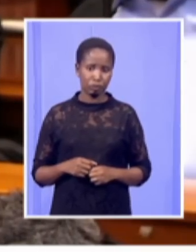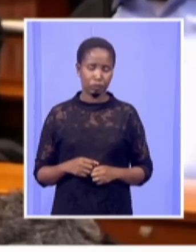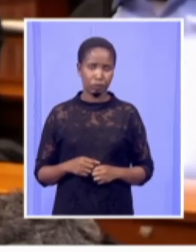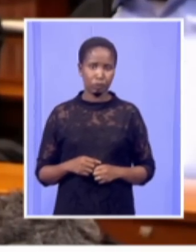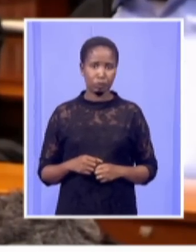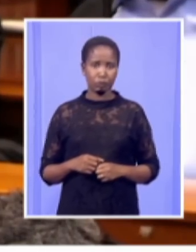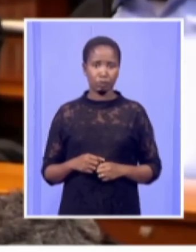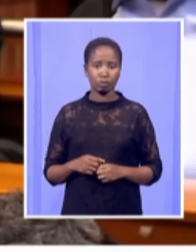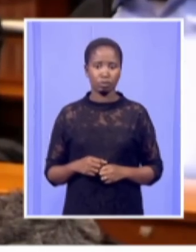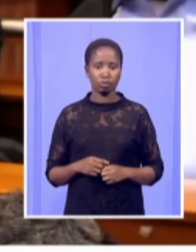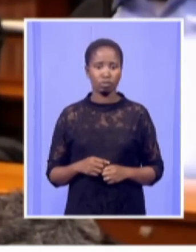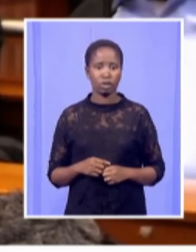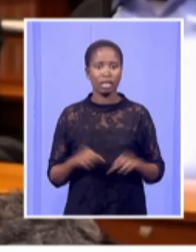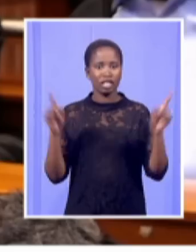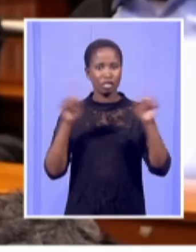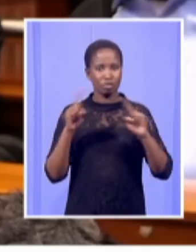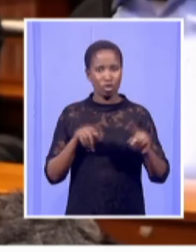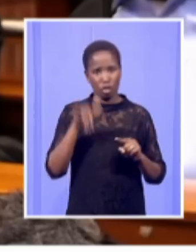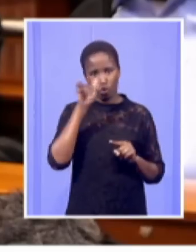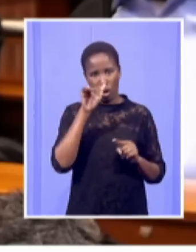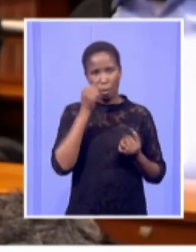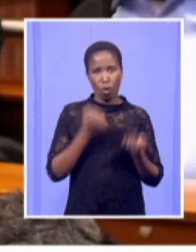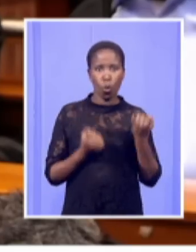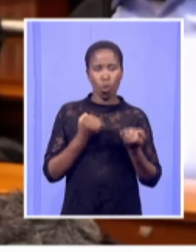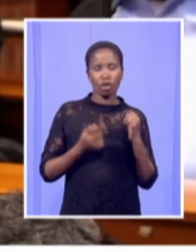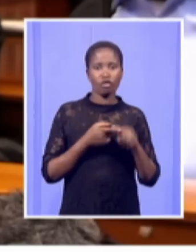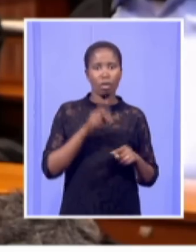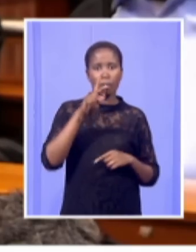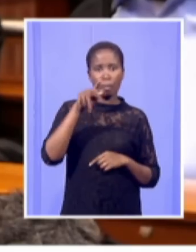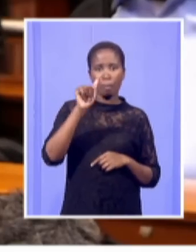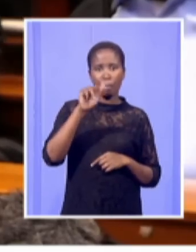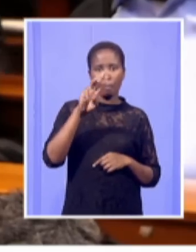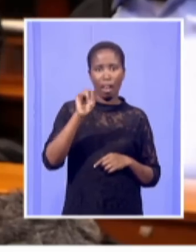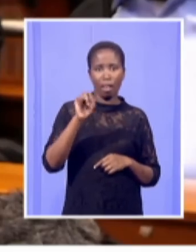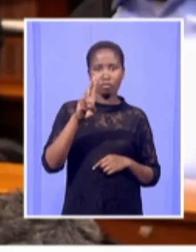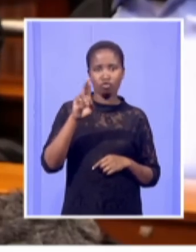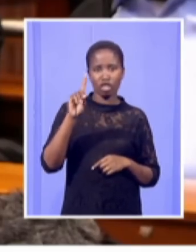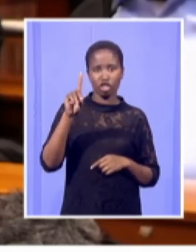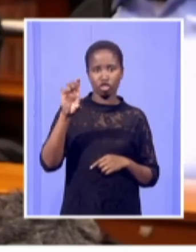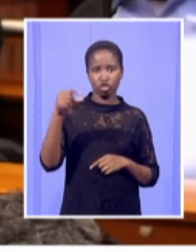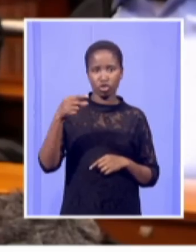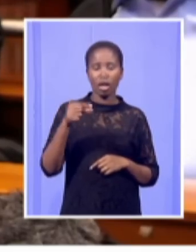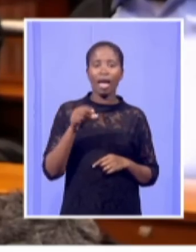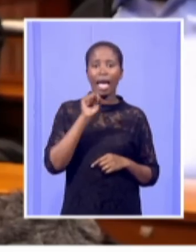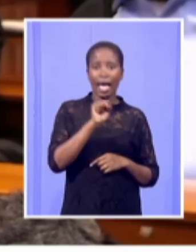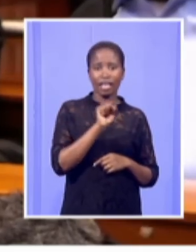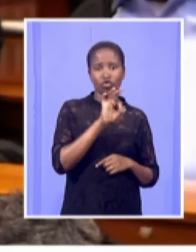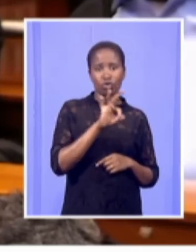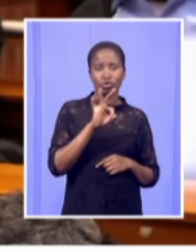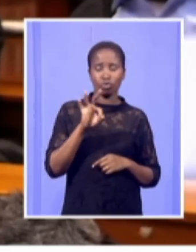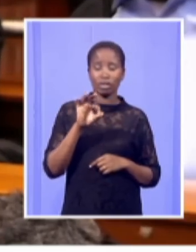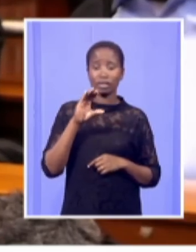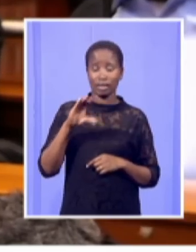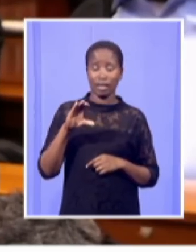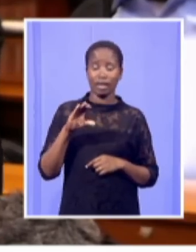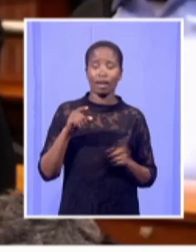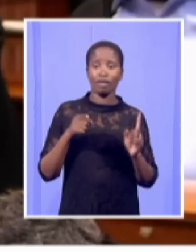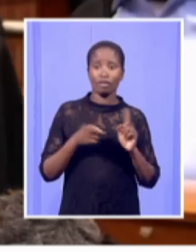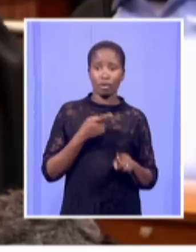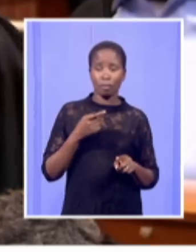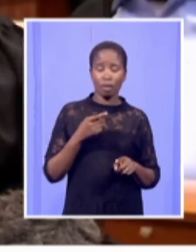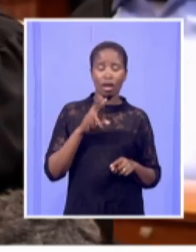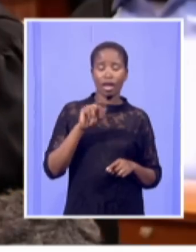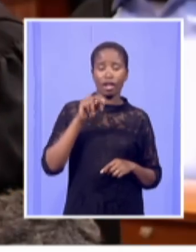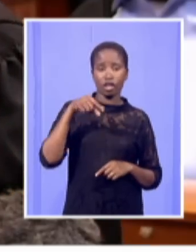special crime court at Palm Ridge, case number SCCC 92 of 21, the